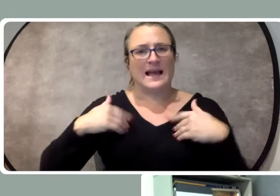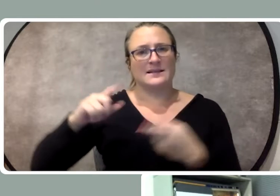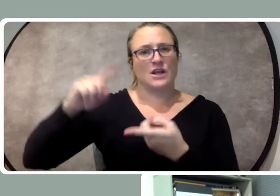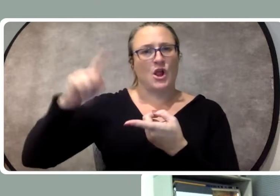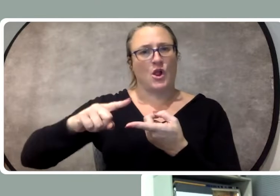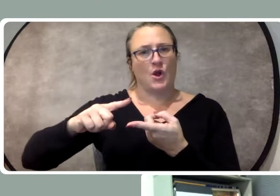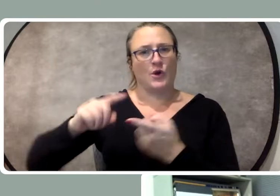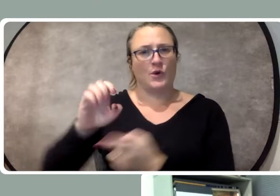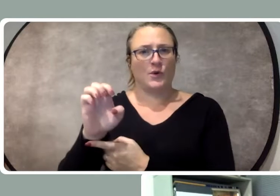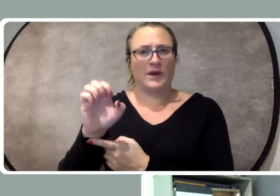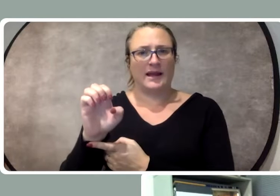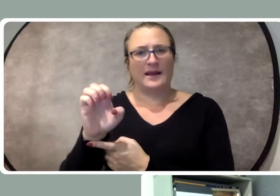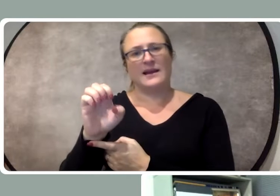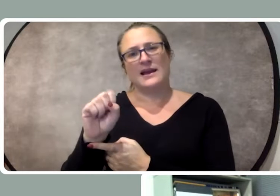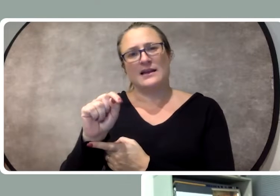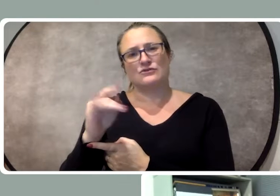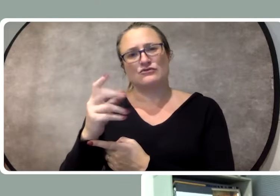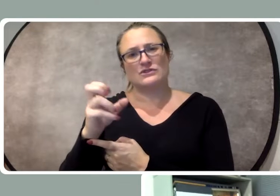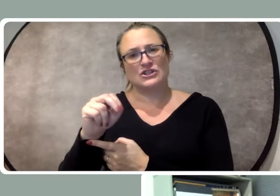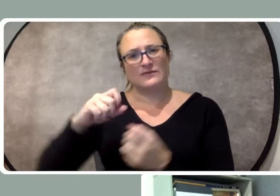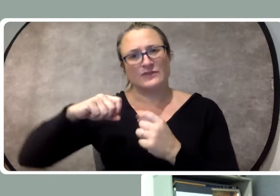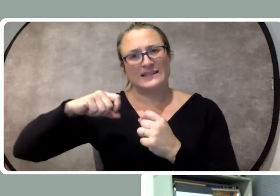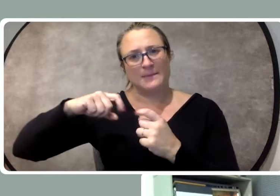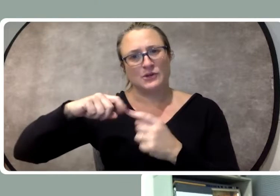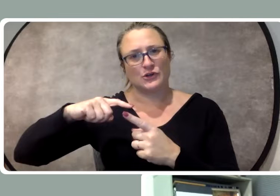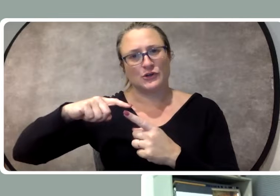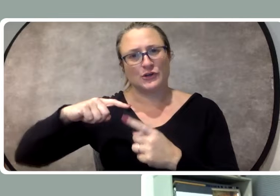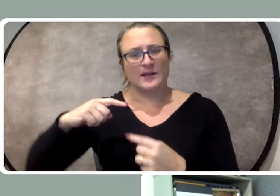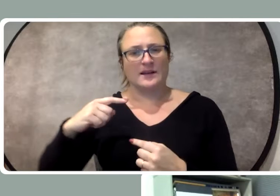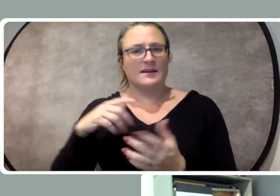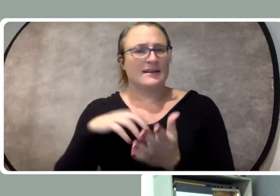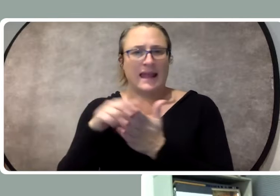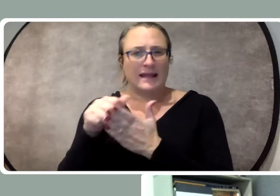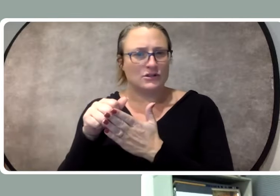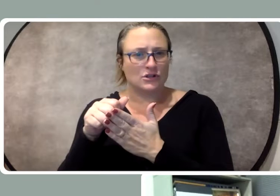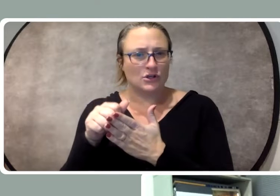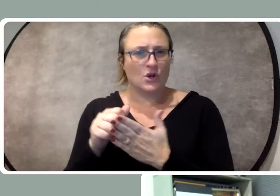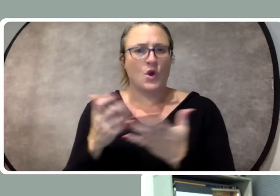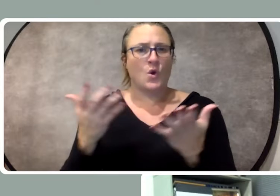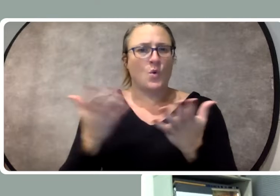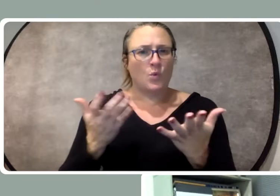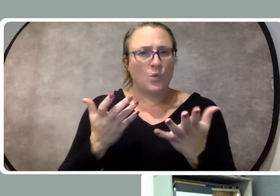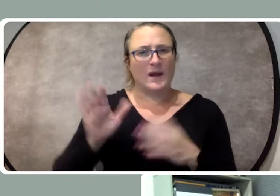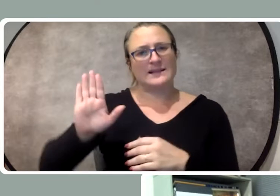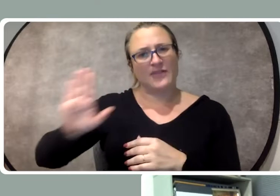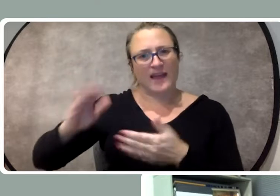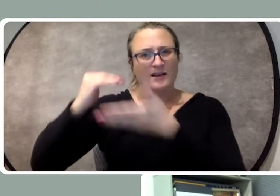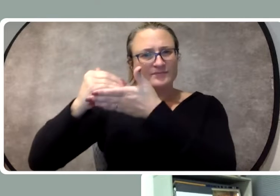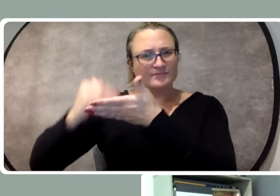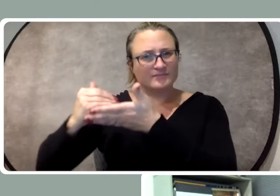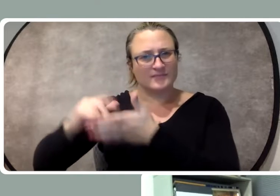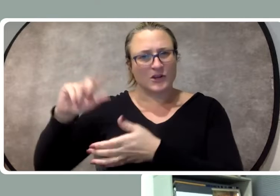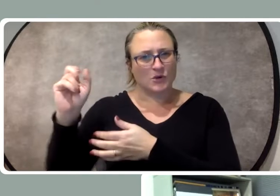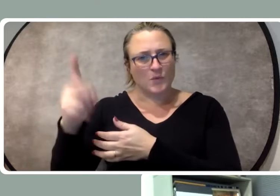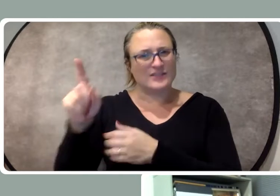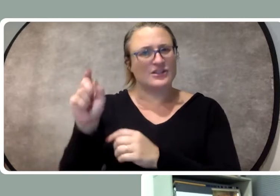estrogen receptor cancer, what kind of questions should they be asking their doctor if they're